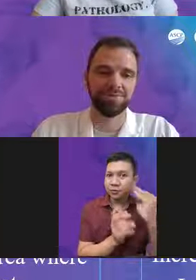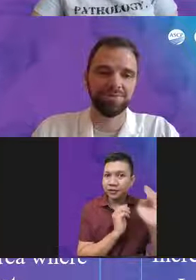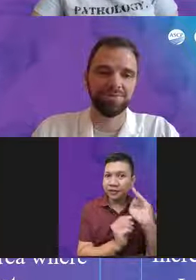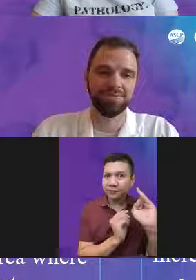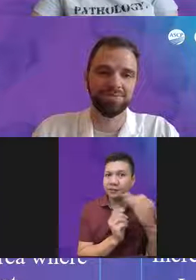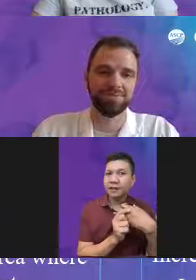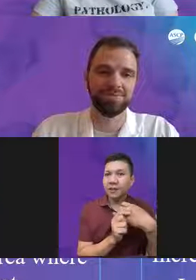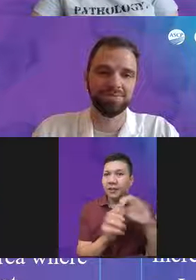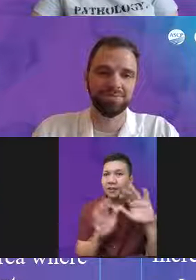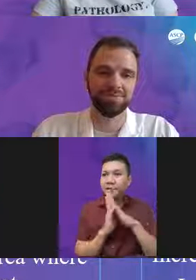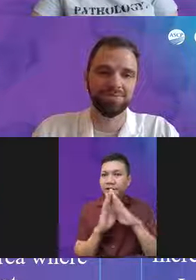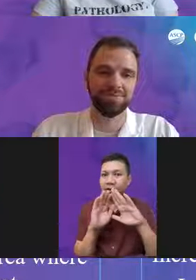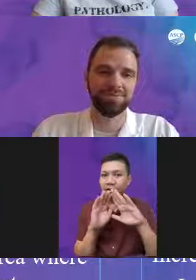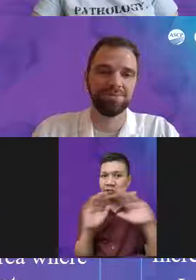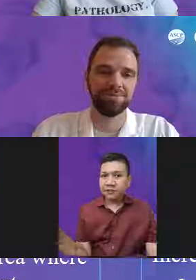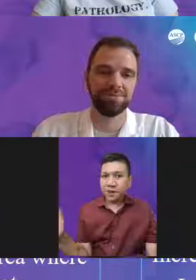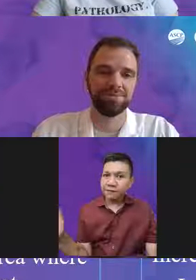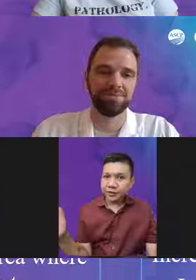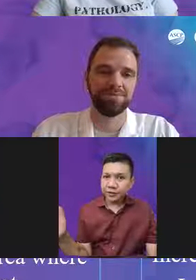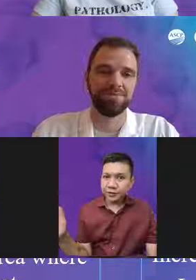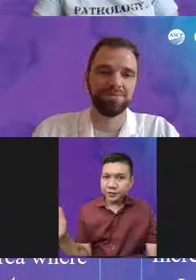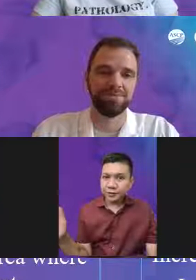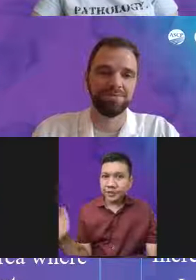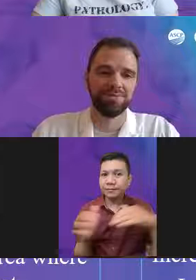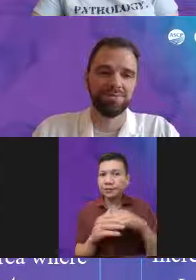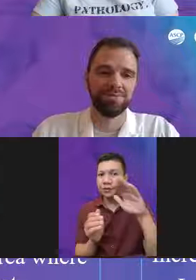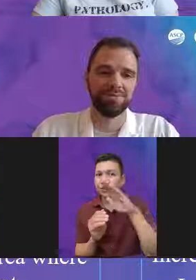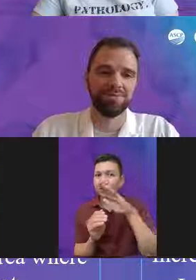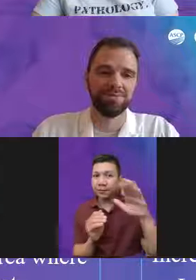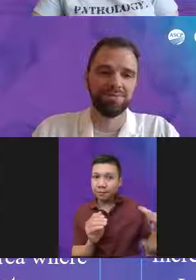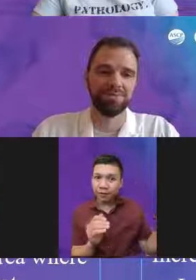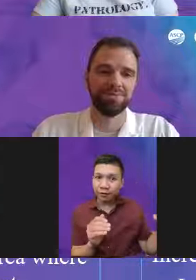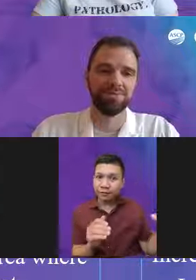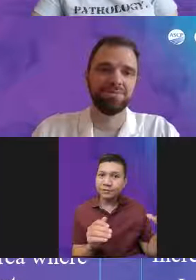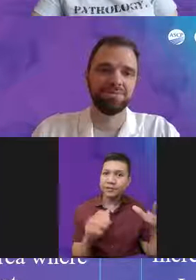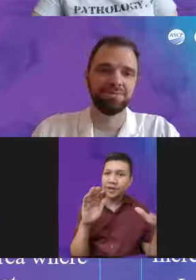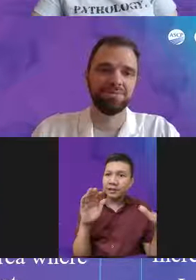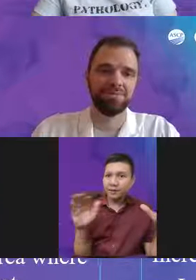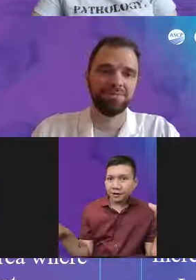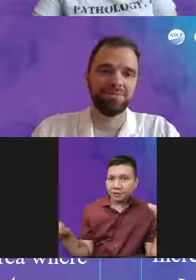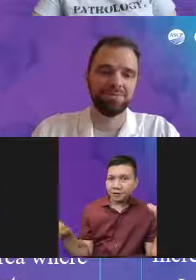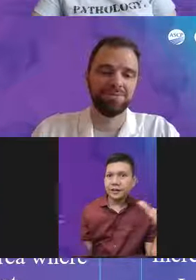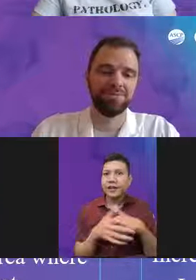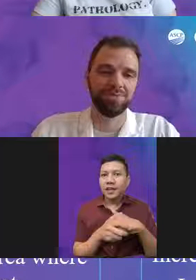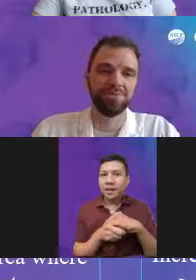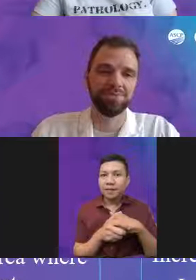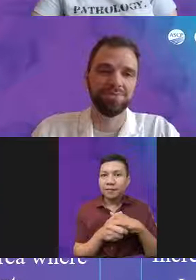two important things for me, because that could drive you to the extremes, which is the micro and the